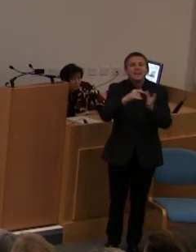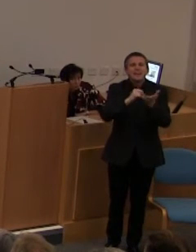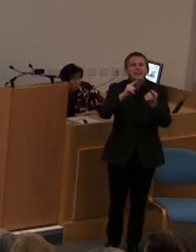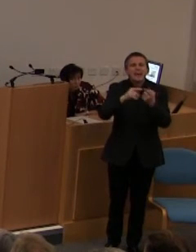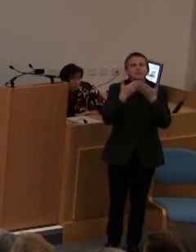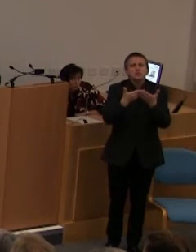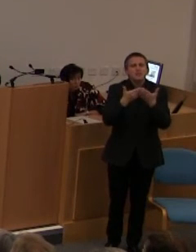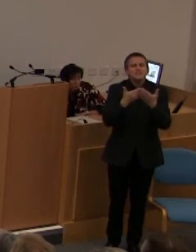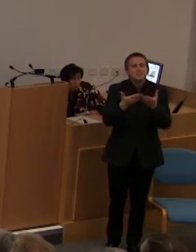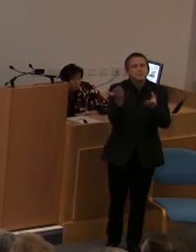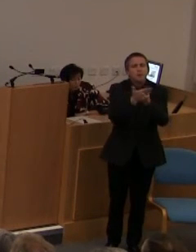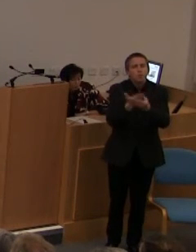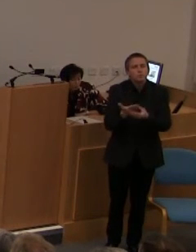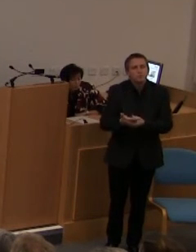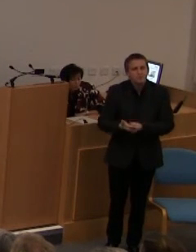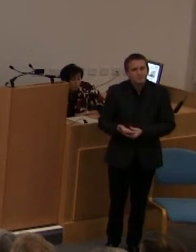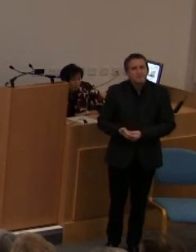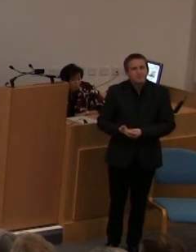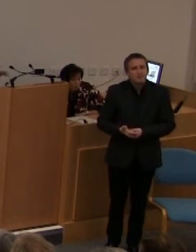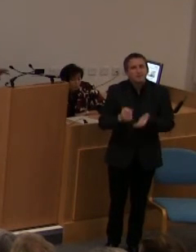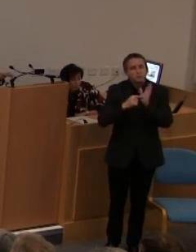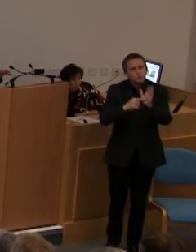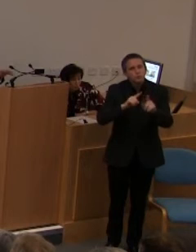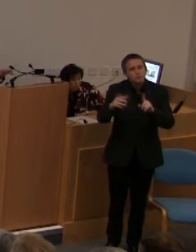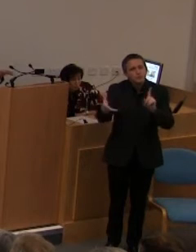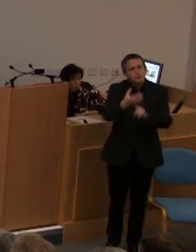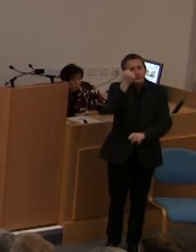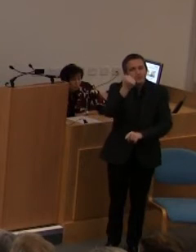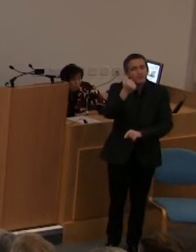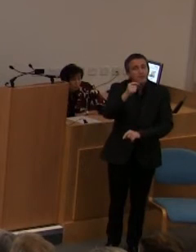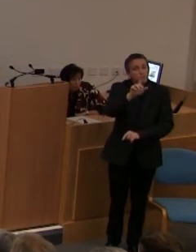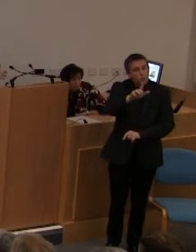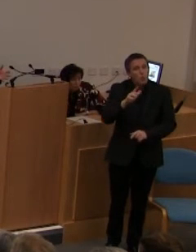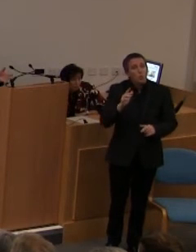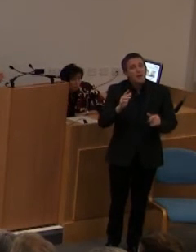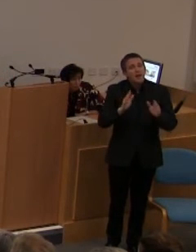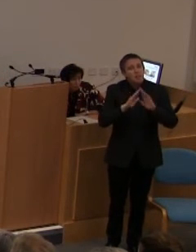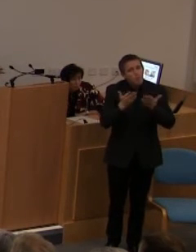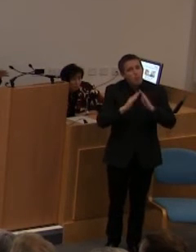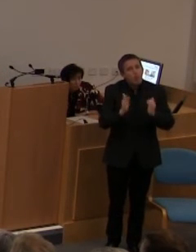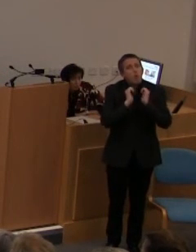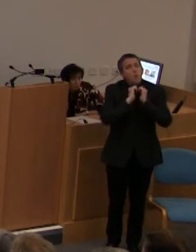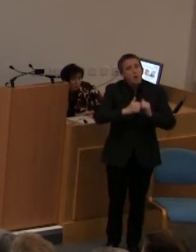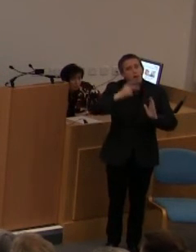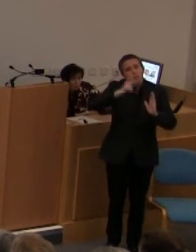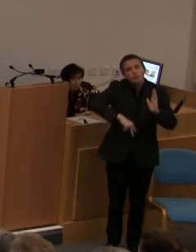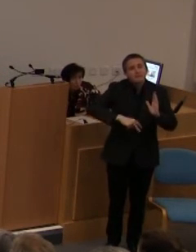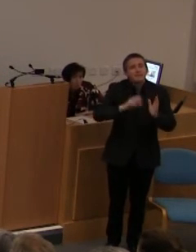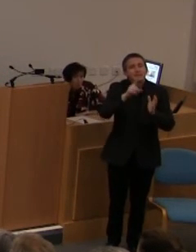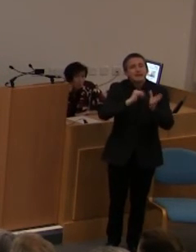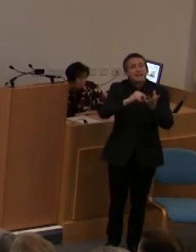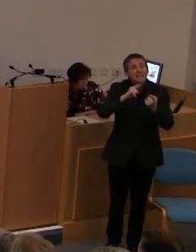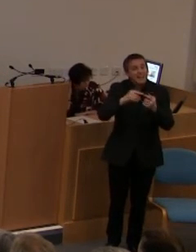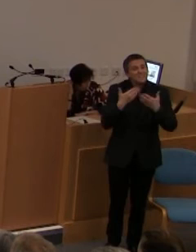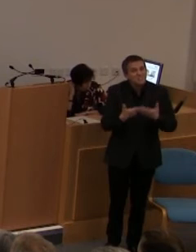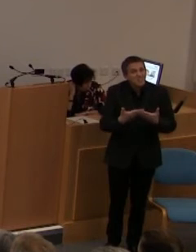describes what we're trying to achieve through the strategy. So if you read nothing else, please try and find the time to read the case studies